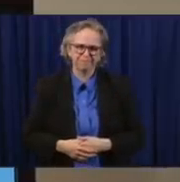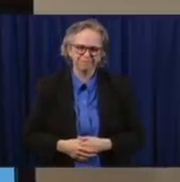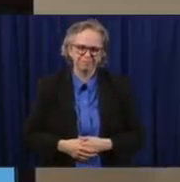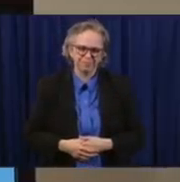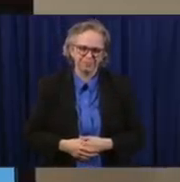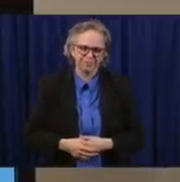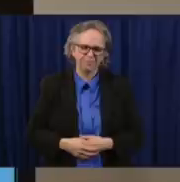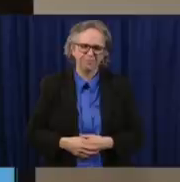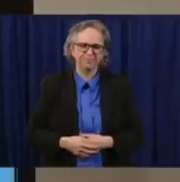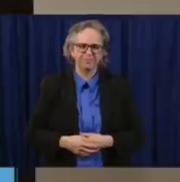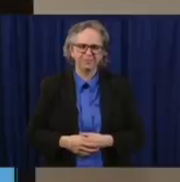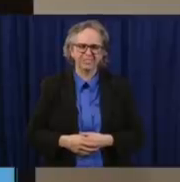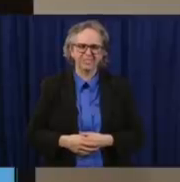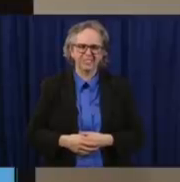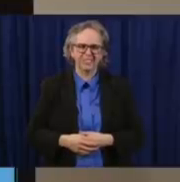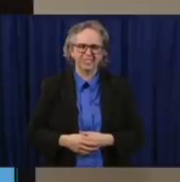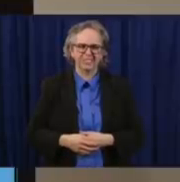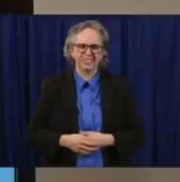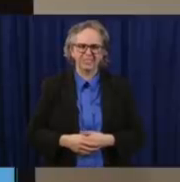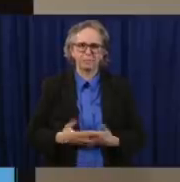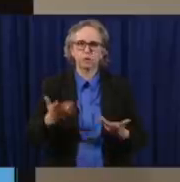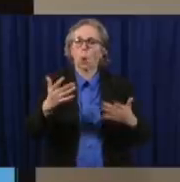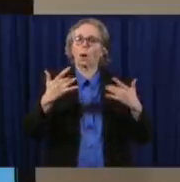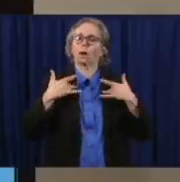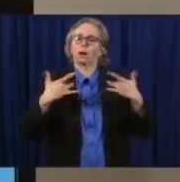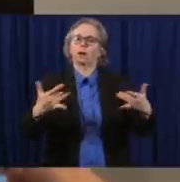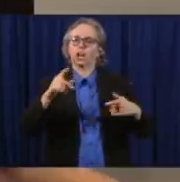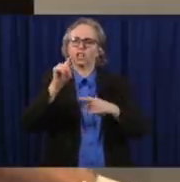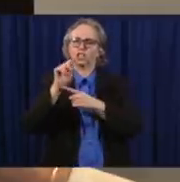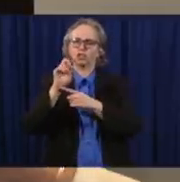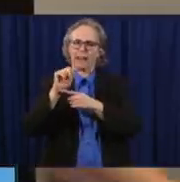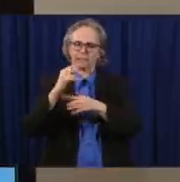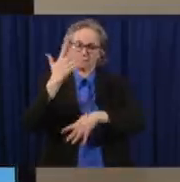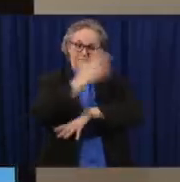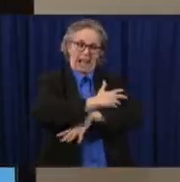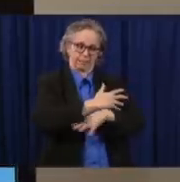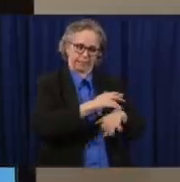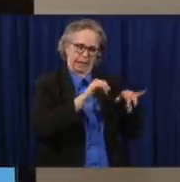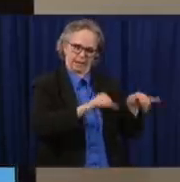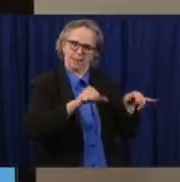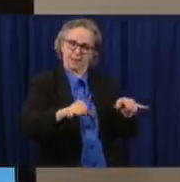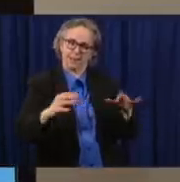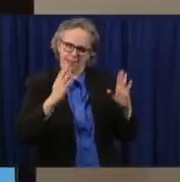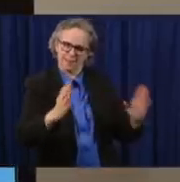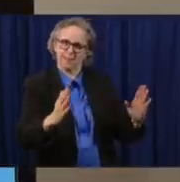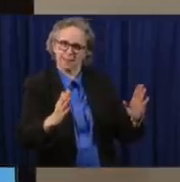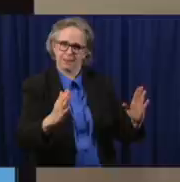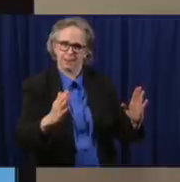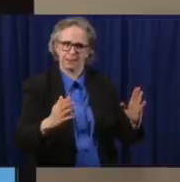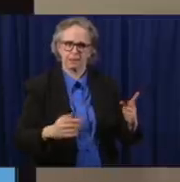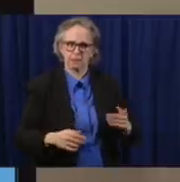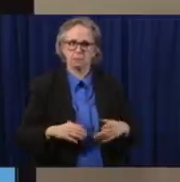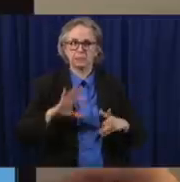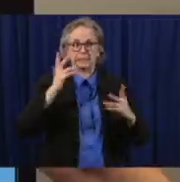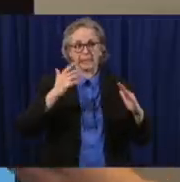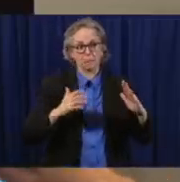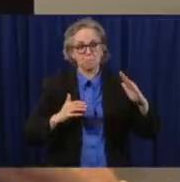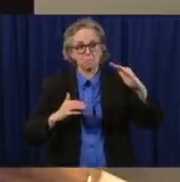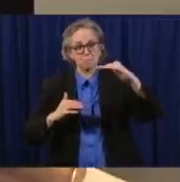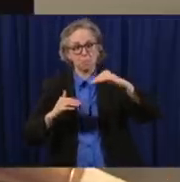And so our trends over 5 days, again, we're still very, very level